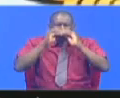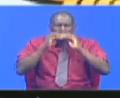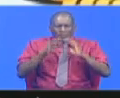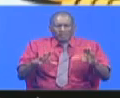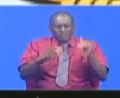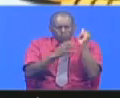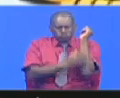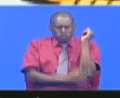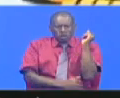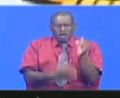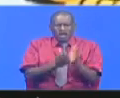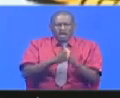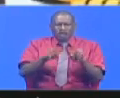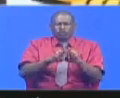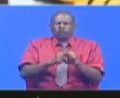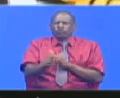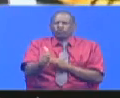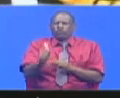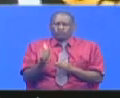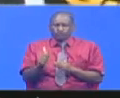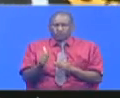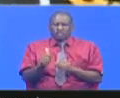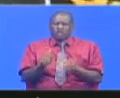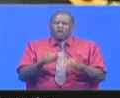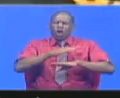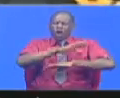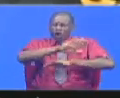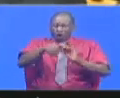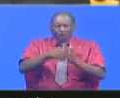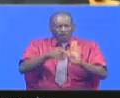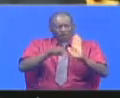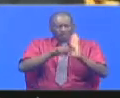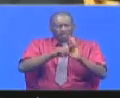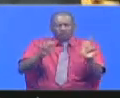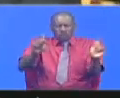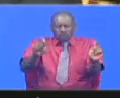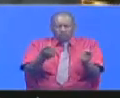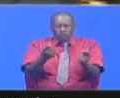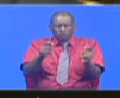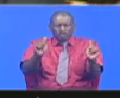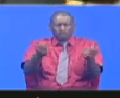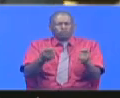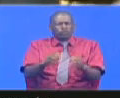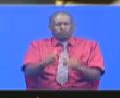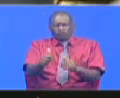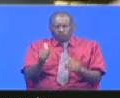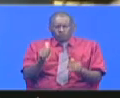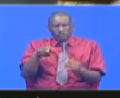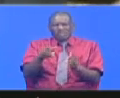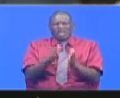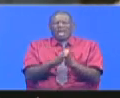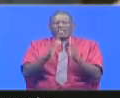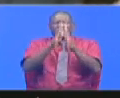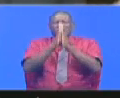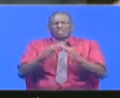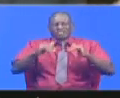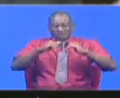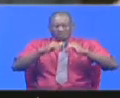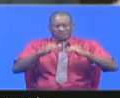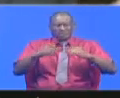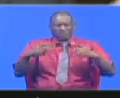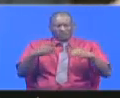fortunate, to resist negative ethnicity, tribalism, and religious divides,